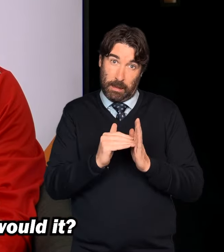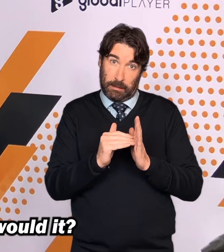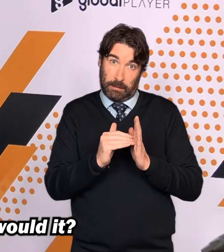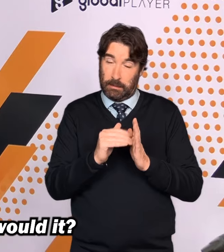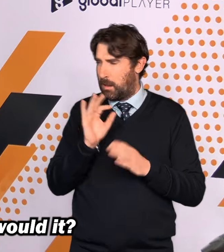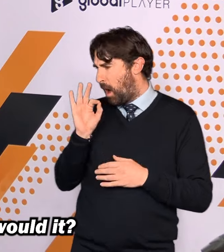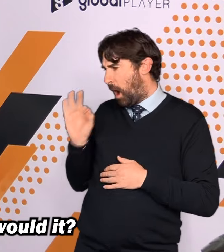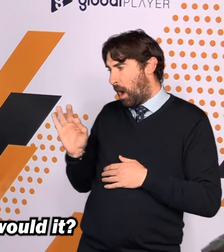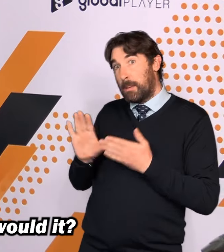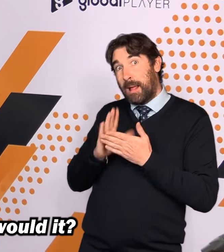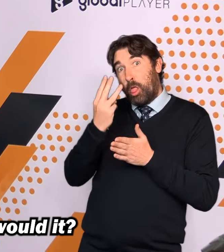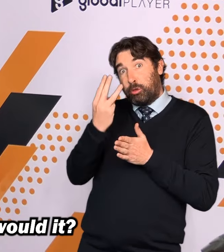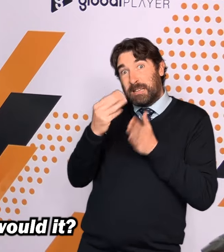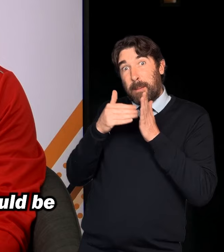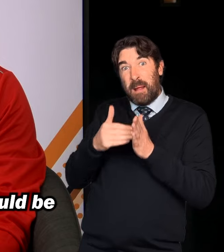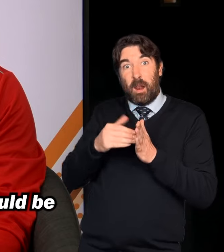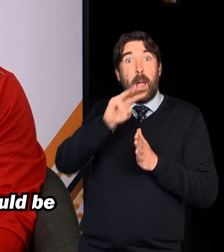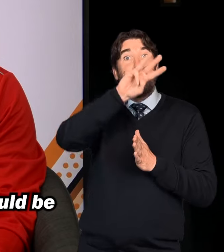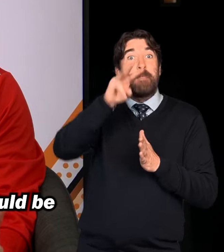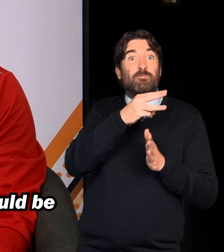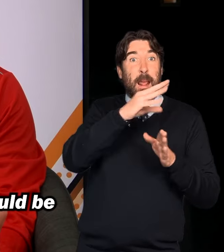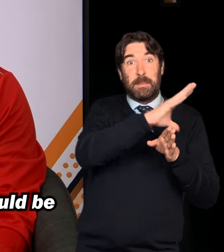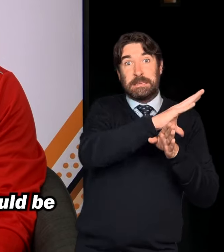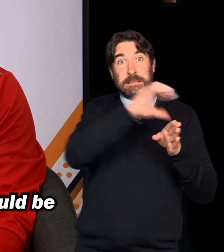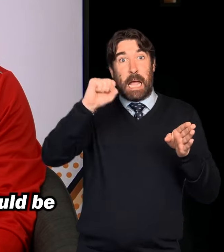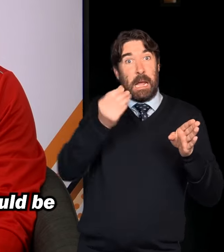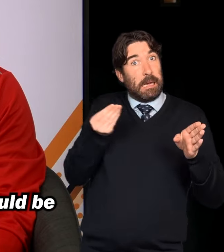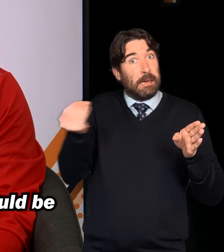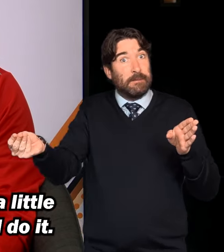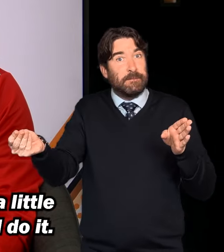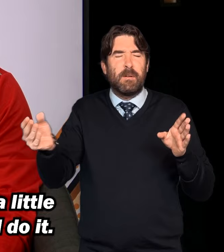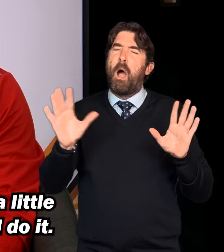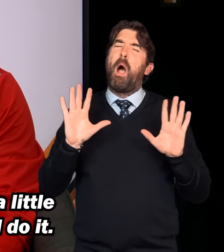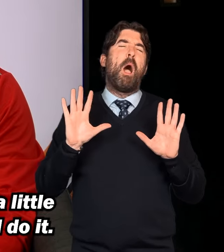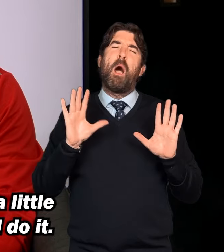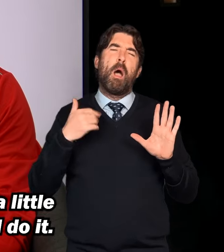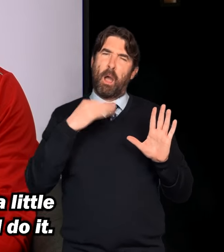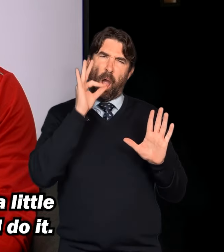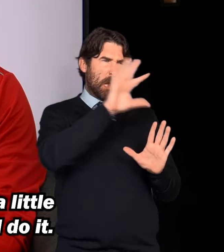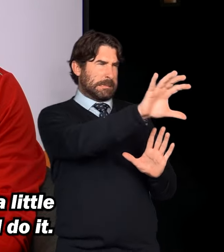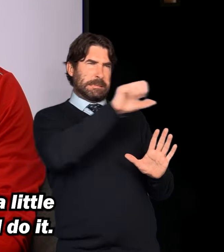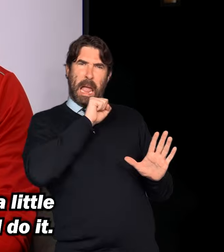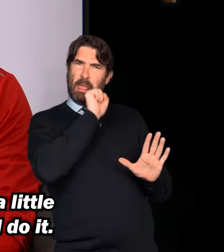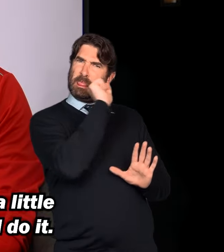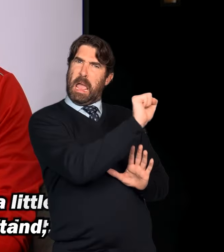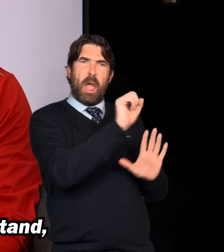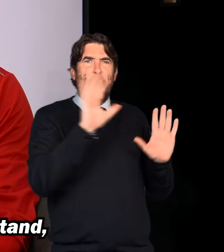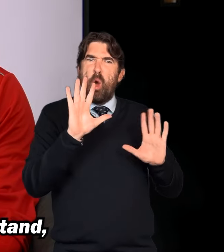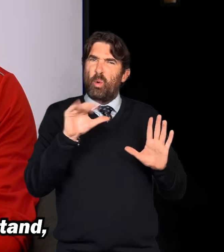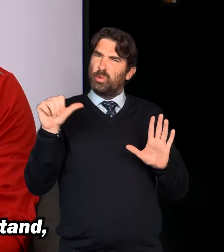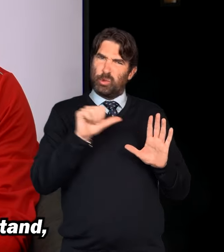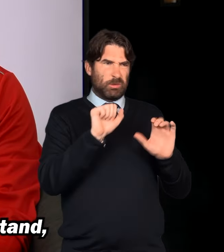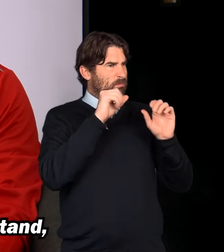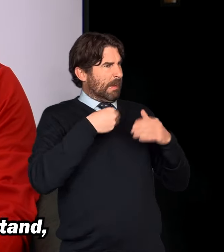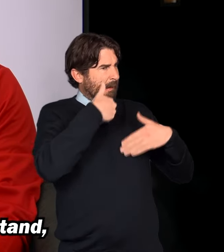of this. And that would come from the Paralympic budget, would it? I don't think it would be Paralympic budget. I think it would just be like a little I'm not sure how they would do it. I think it'd be like